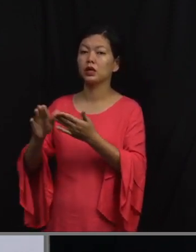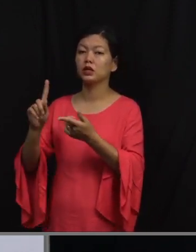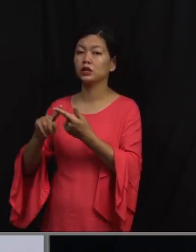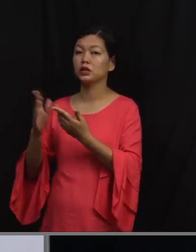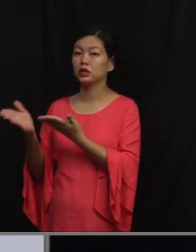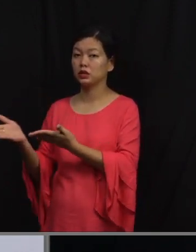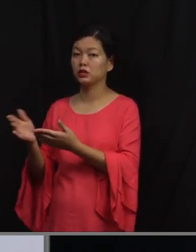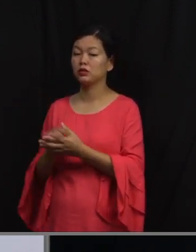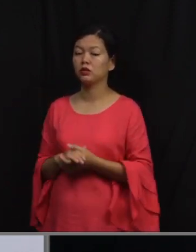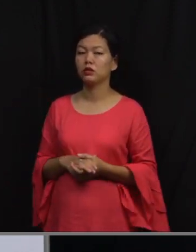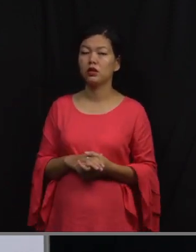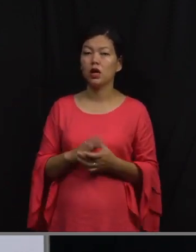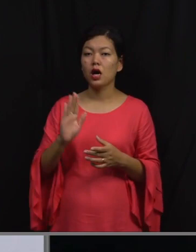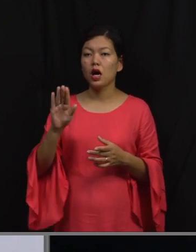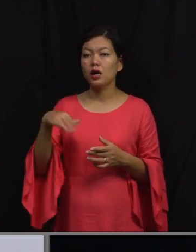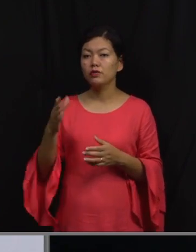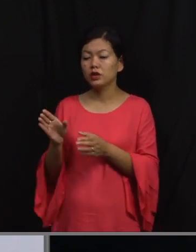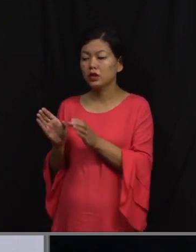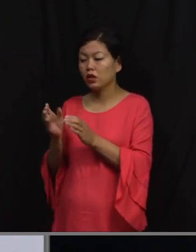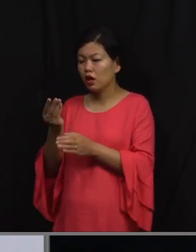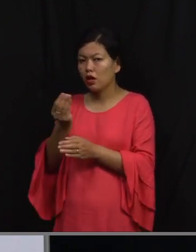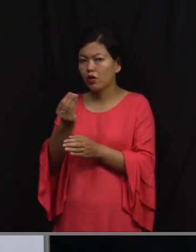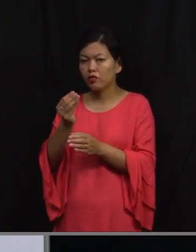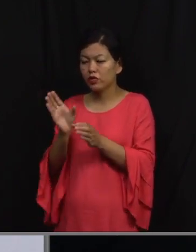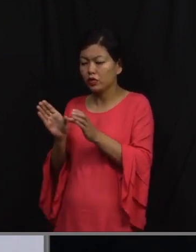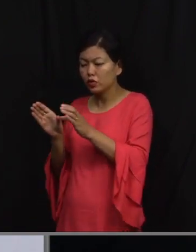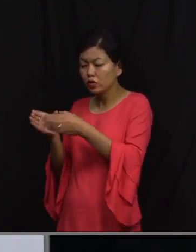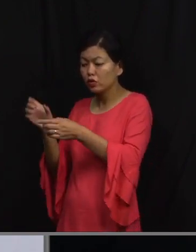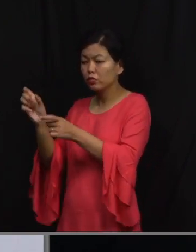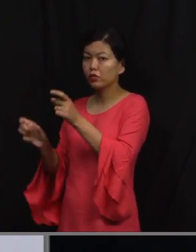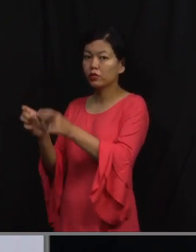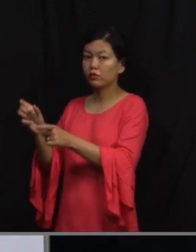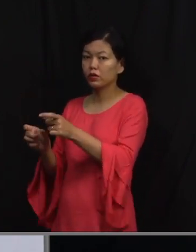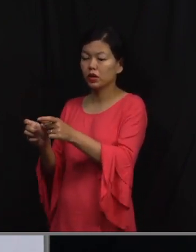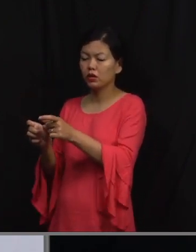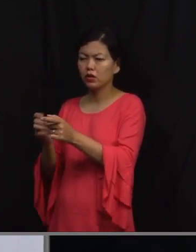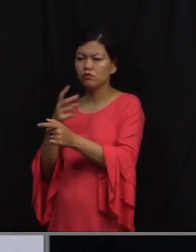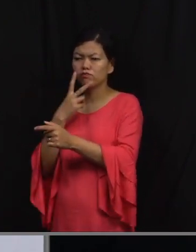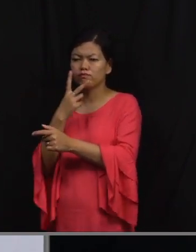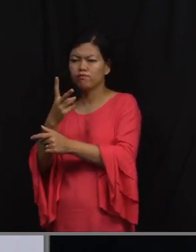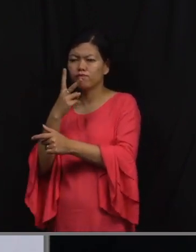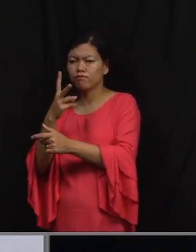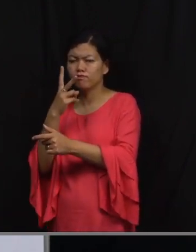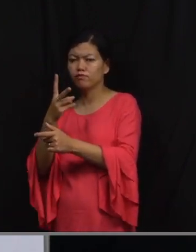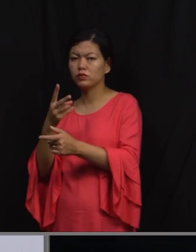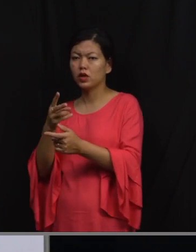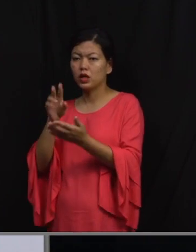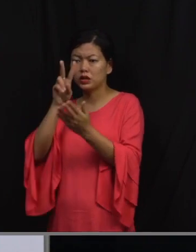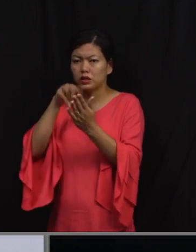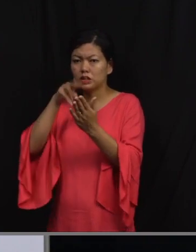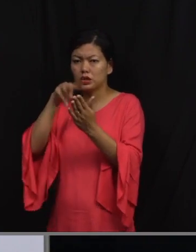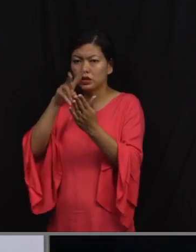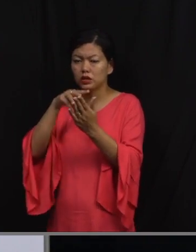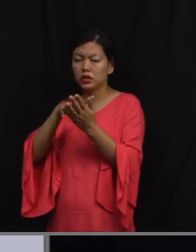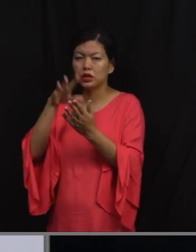particular group of people, right, particular group of people, they try to understand how does it work, how it works. So what is the principle behind